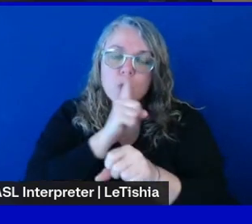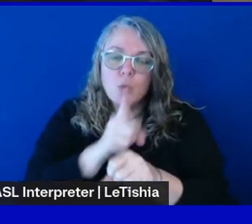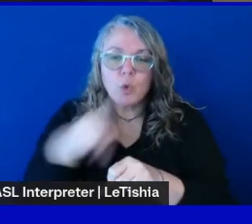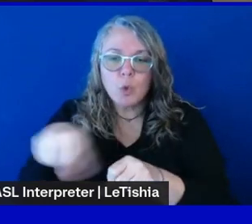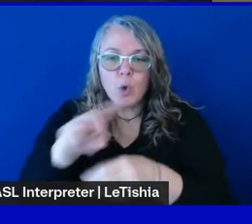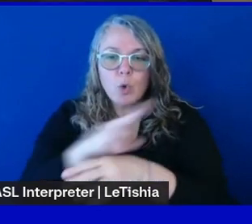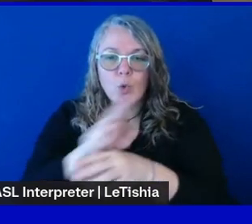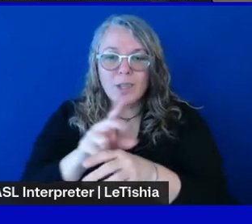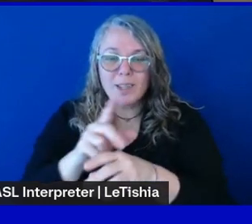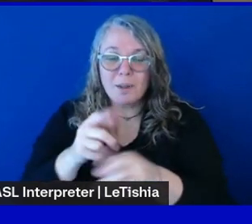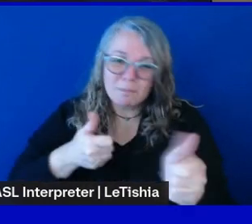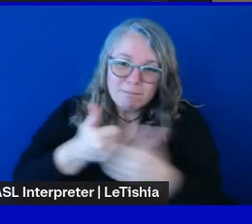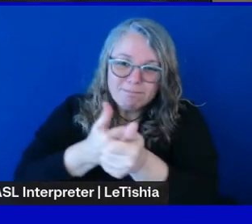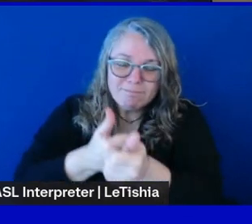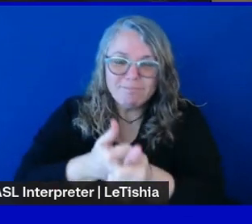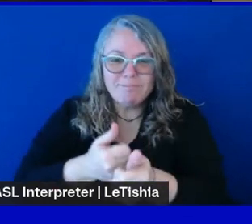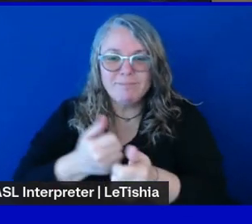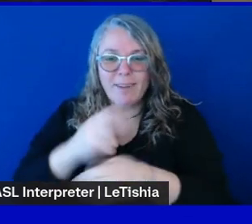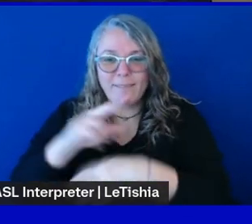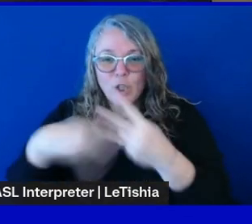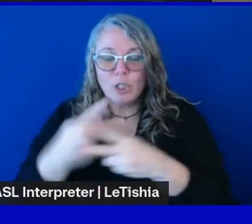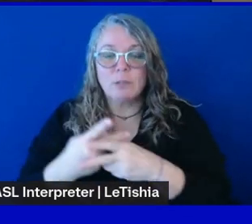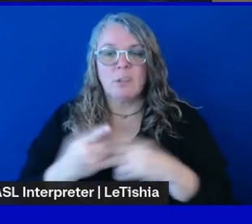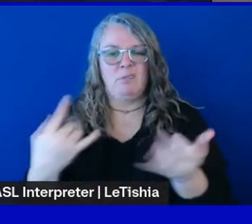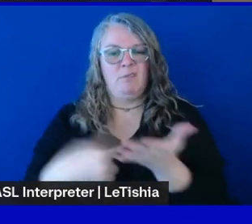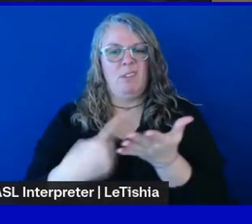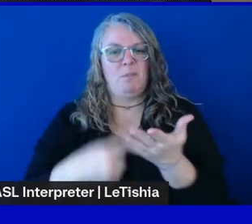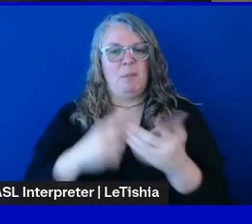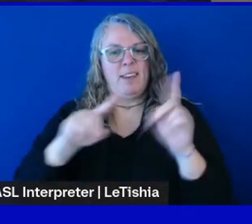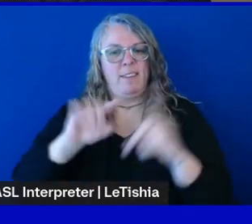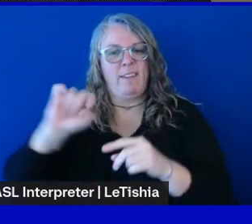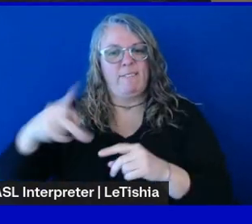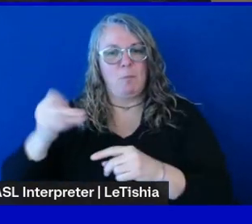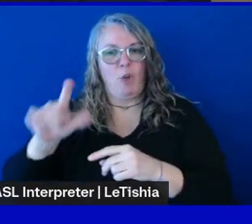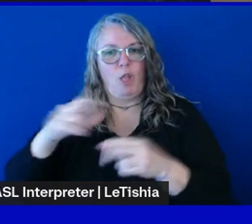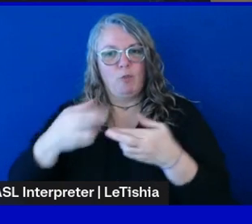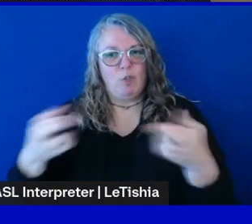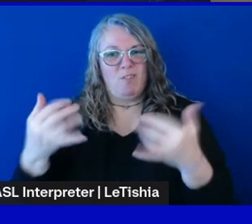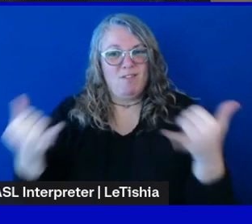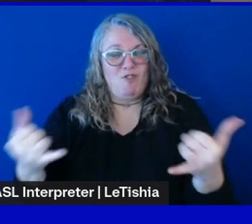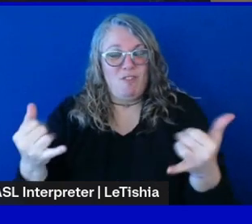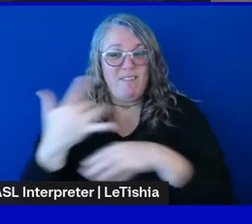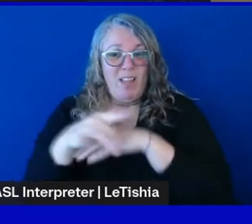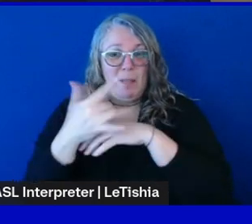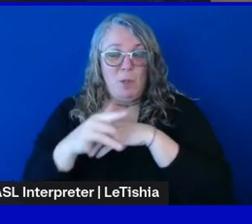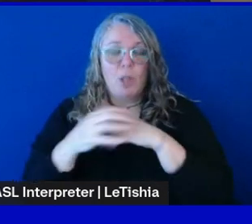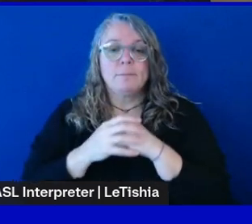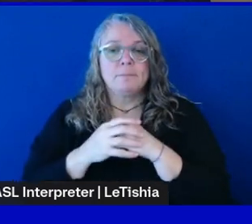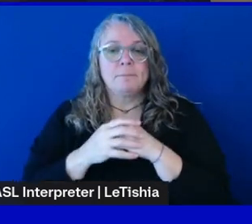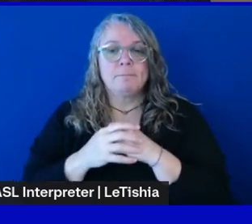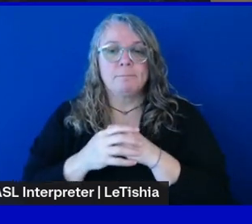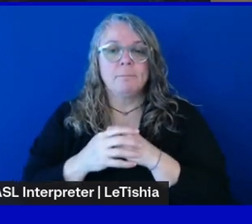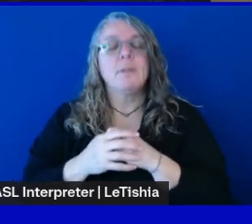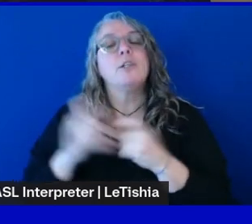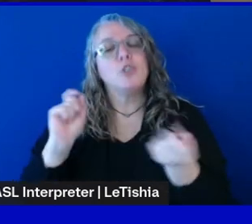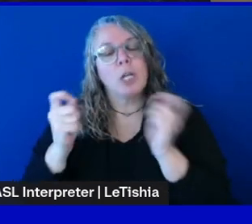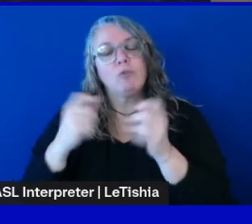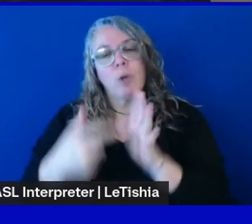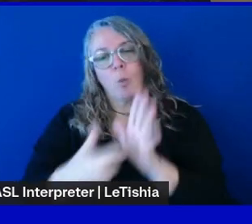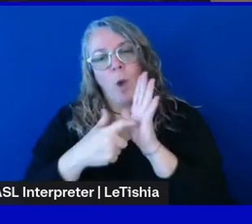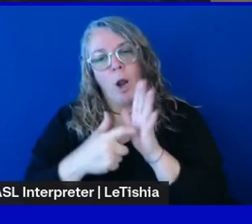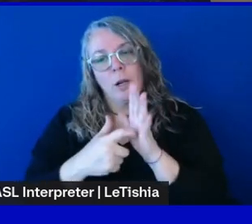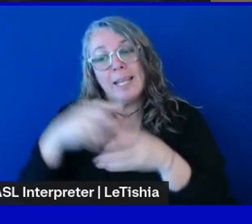let's quickly kind of go through the ephemeral resources that are currently available. So like I said, there are changes required in the